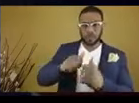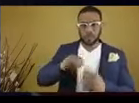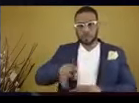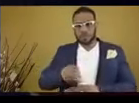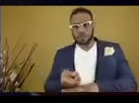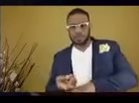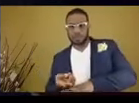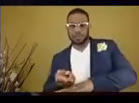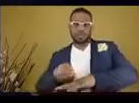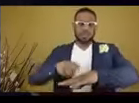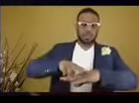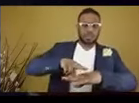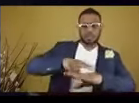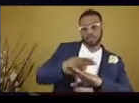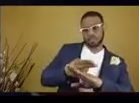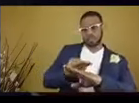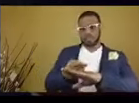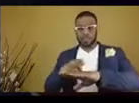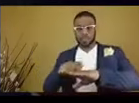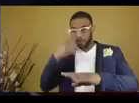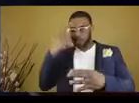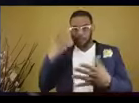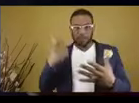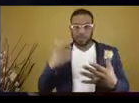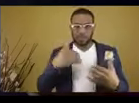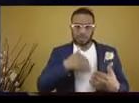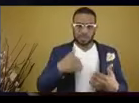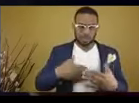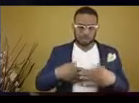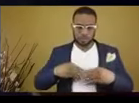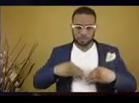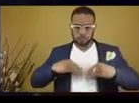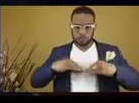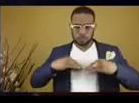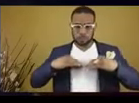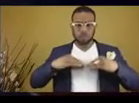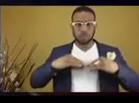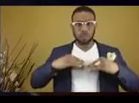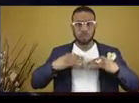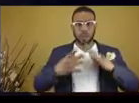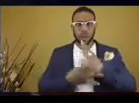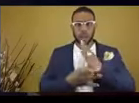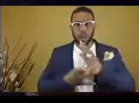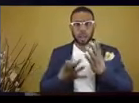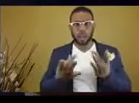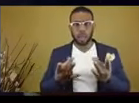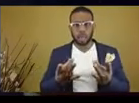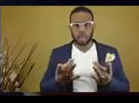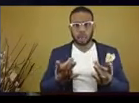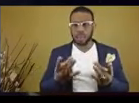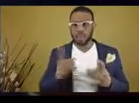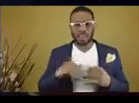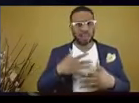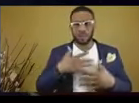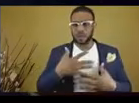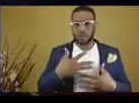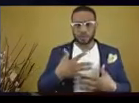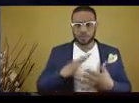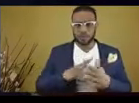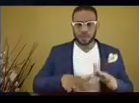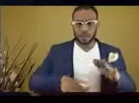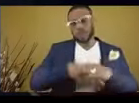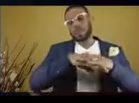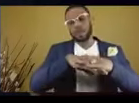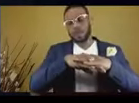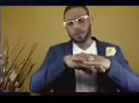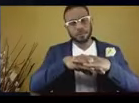his stomach to his side because his lungs were filling up with fluid and he could barely breathe. It had gotten to the point